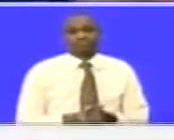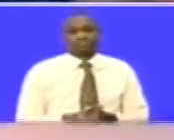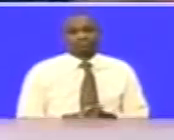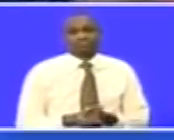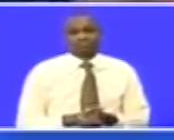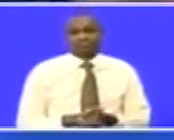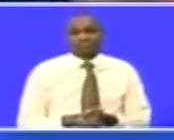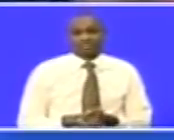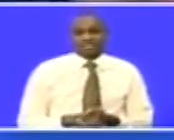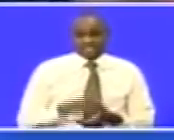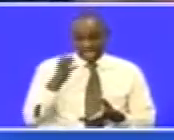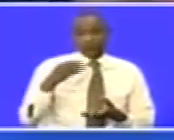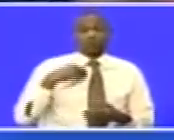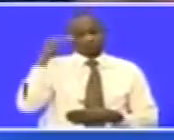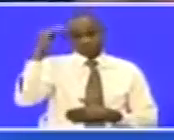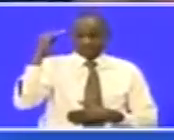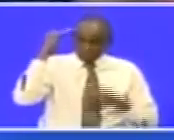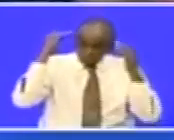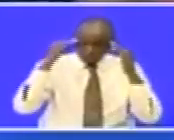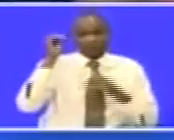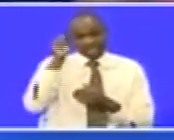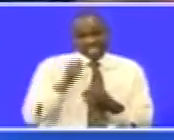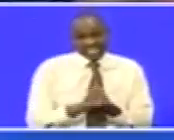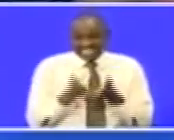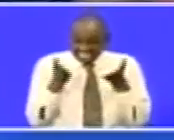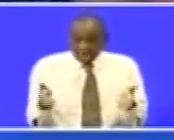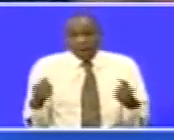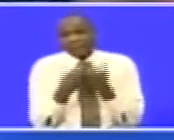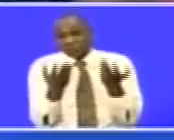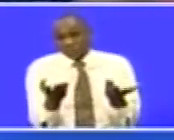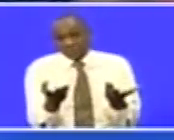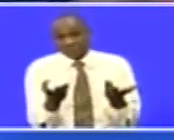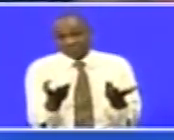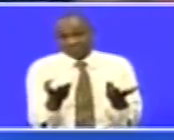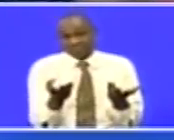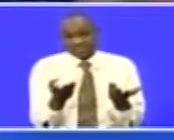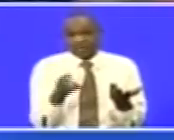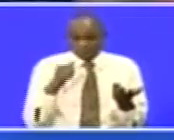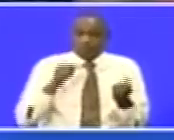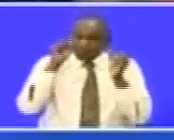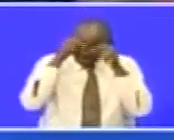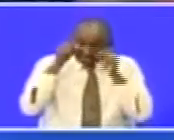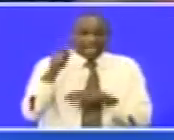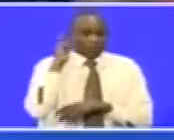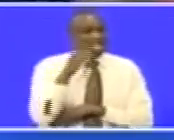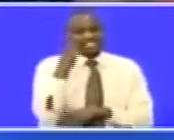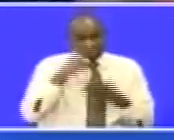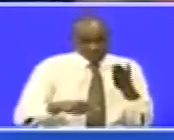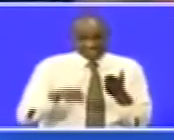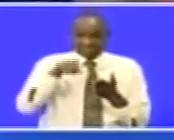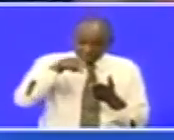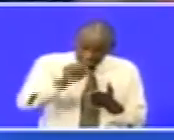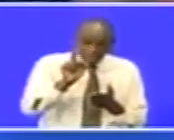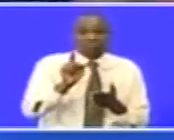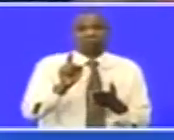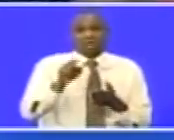inadequate. The live proceedings from the Supreme Court of Kenya currently going on. Lawyer Paul Mwite addressing the bench.